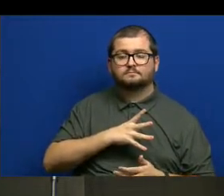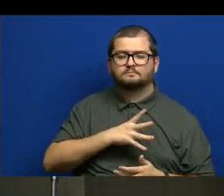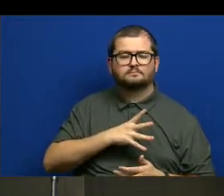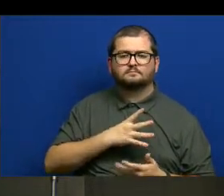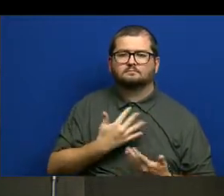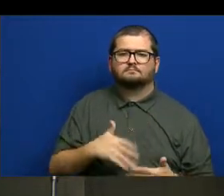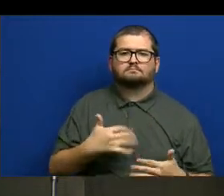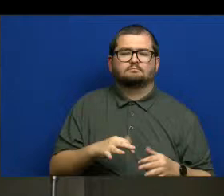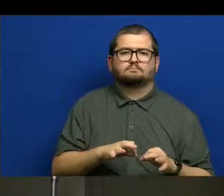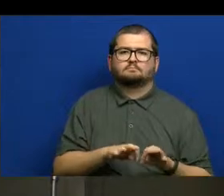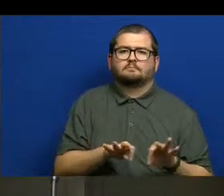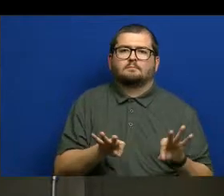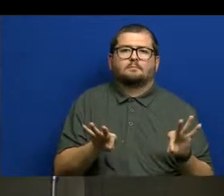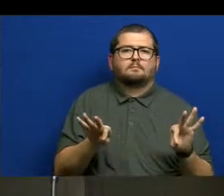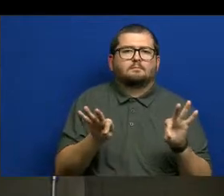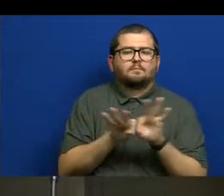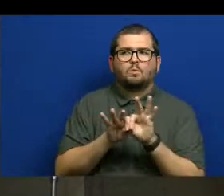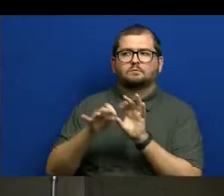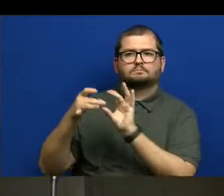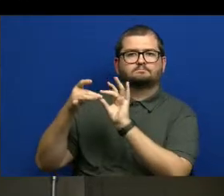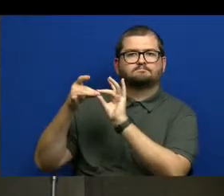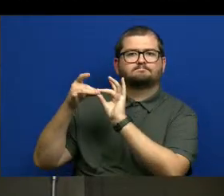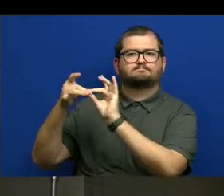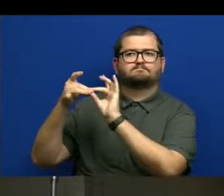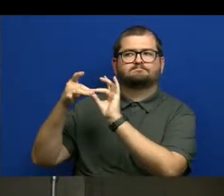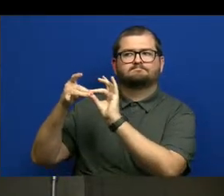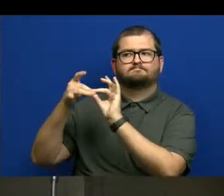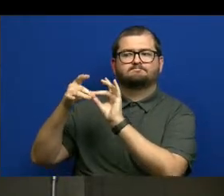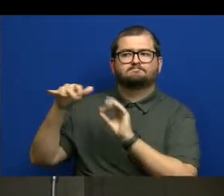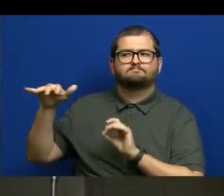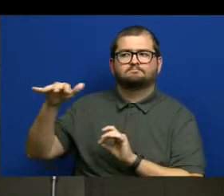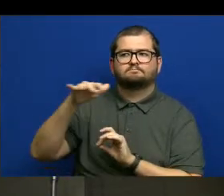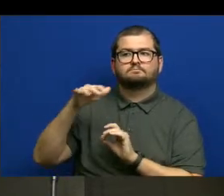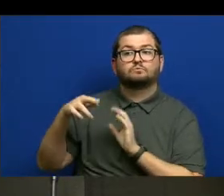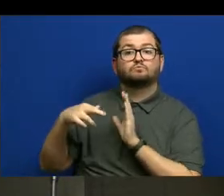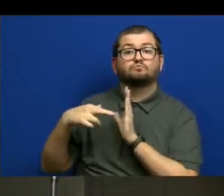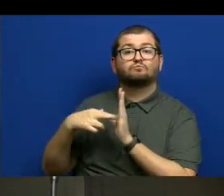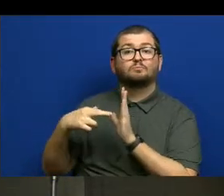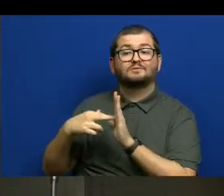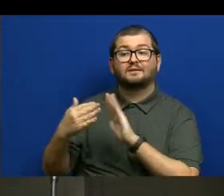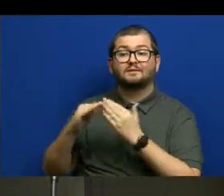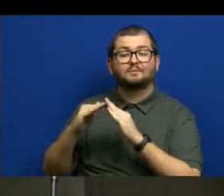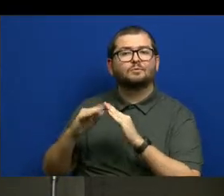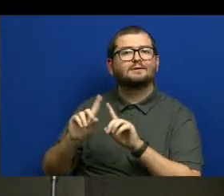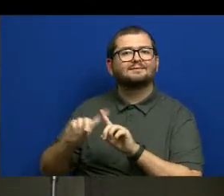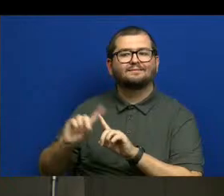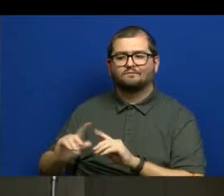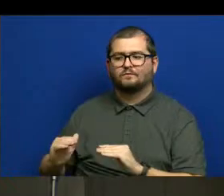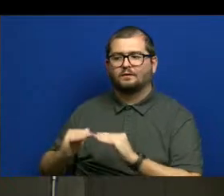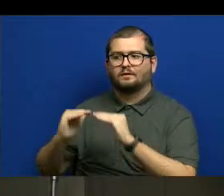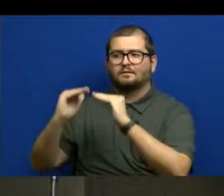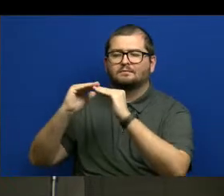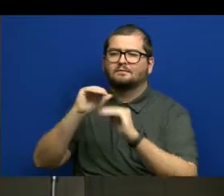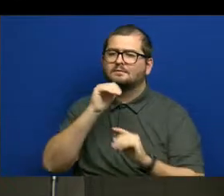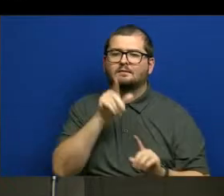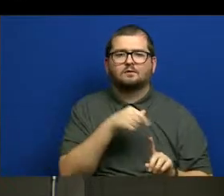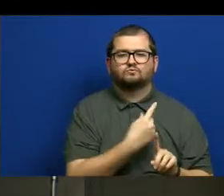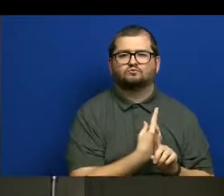it is critical that we have those relationships, that we represent the community at different levels, not just here.